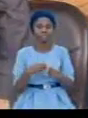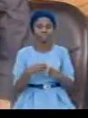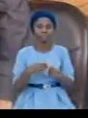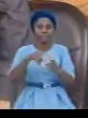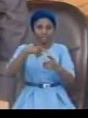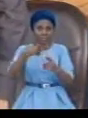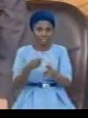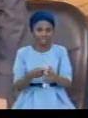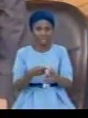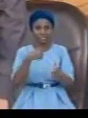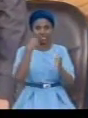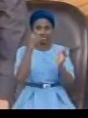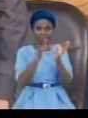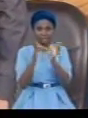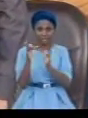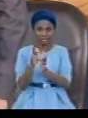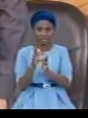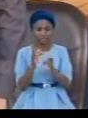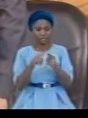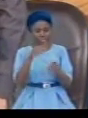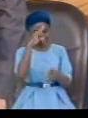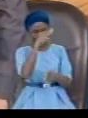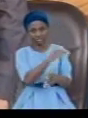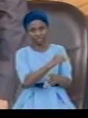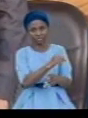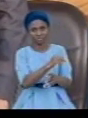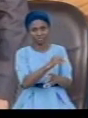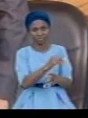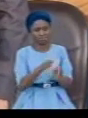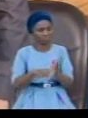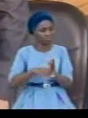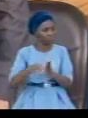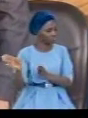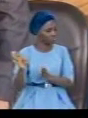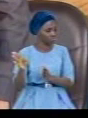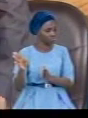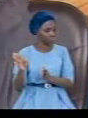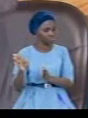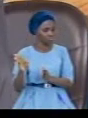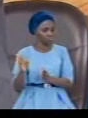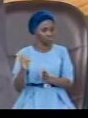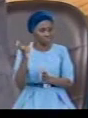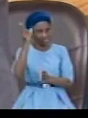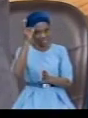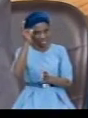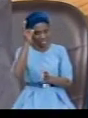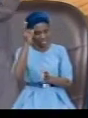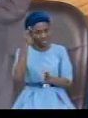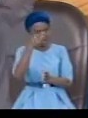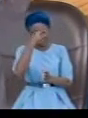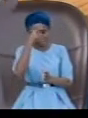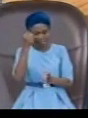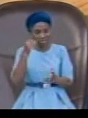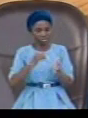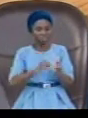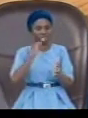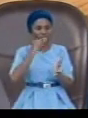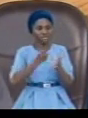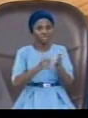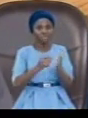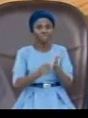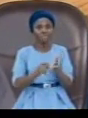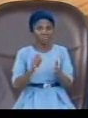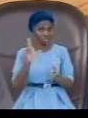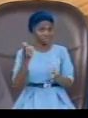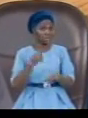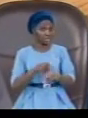Jesus unto him, get thee hence, Satan, for it is written. The third time